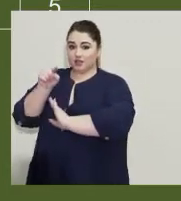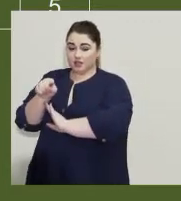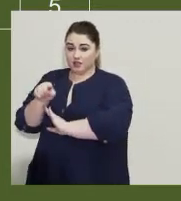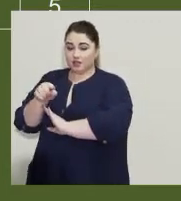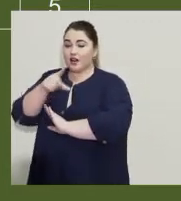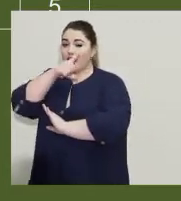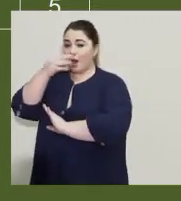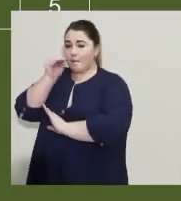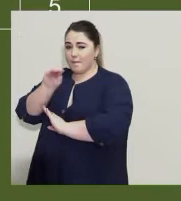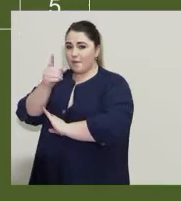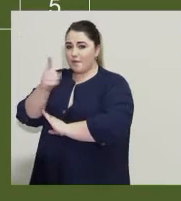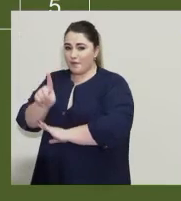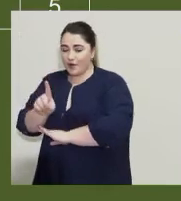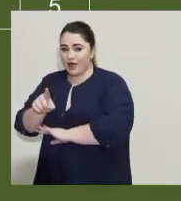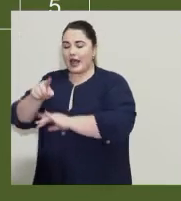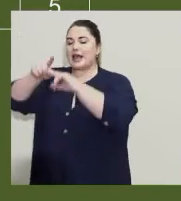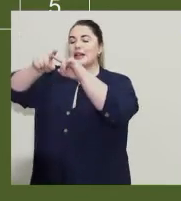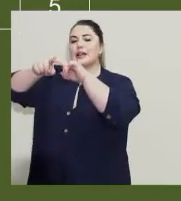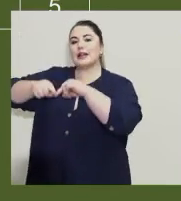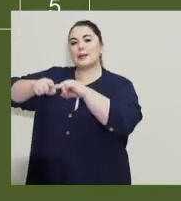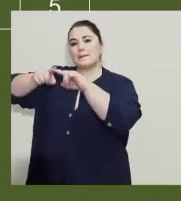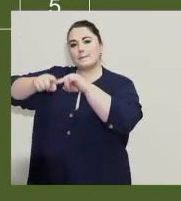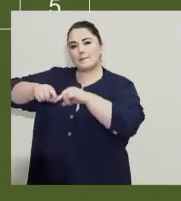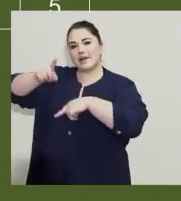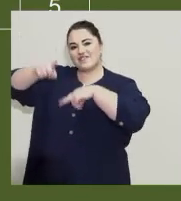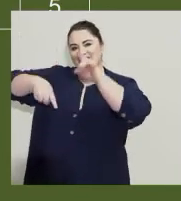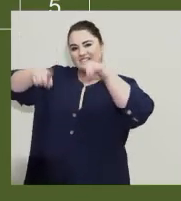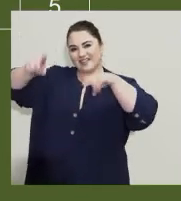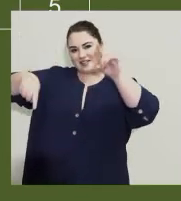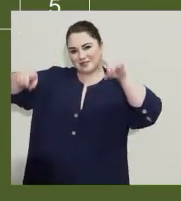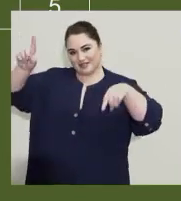the results are always called the